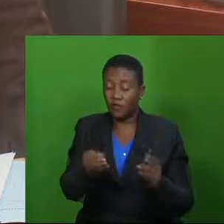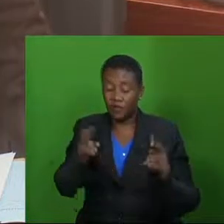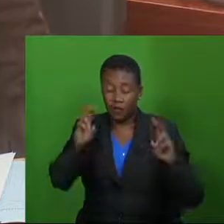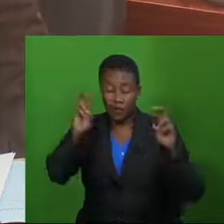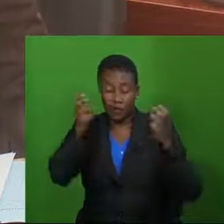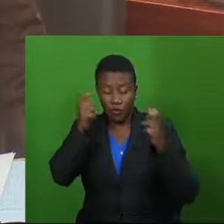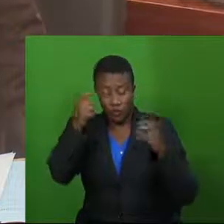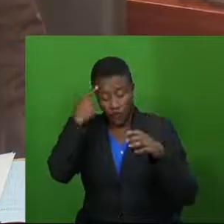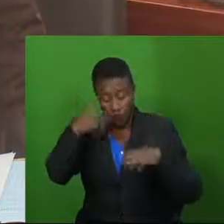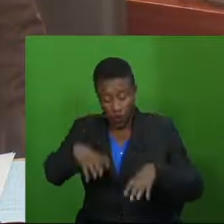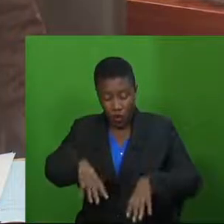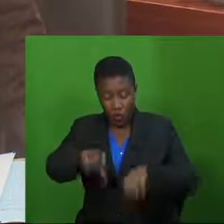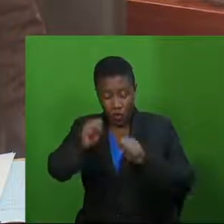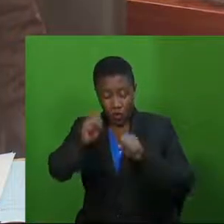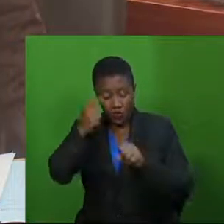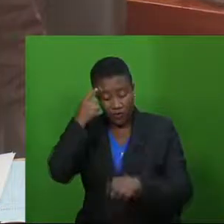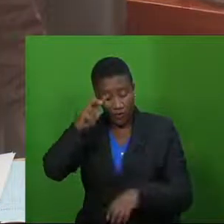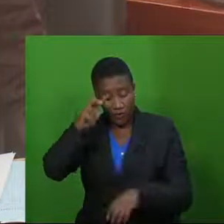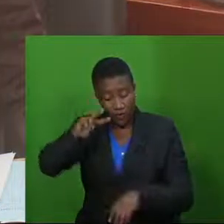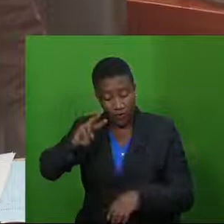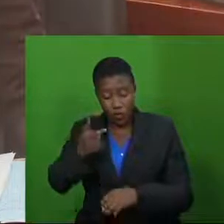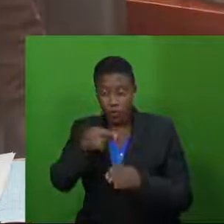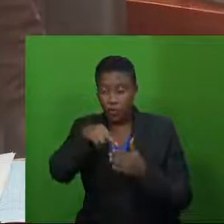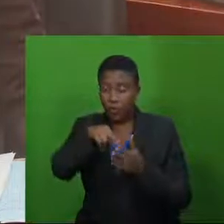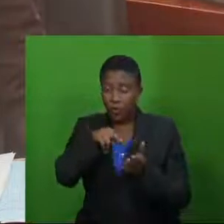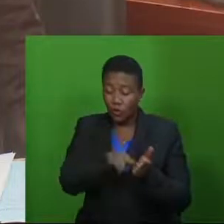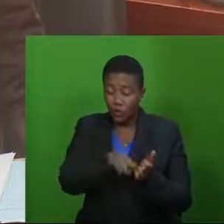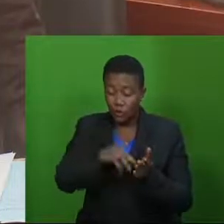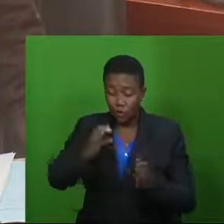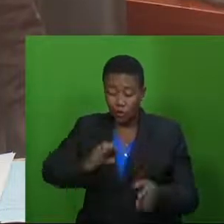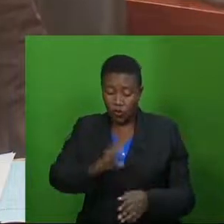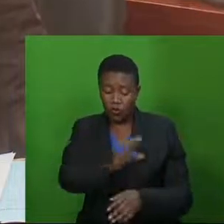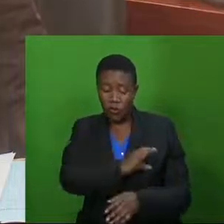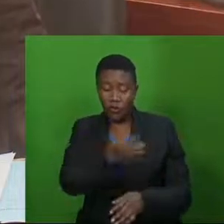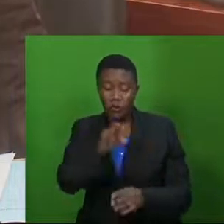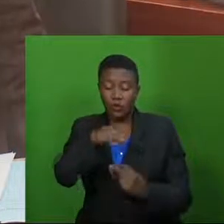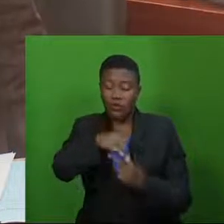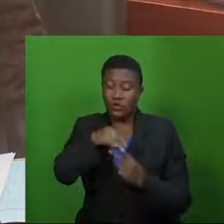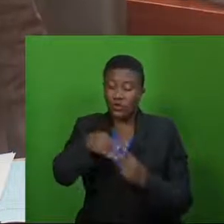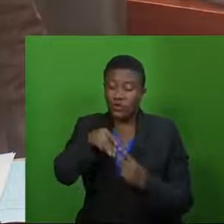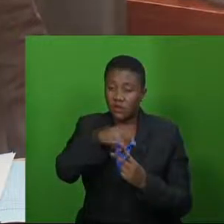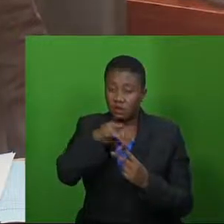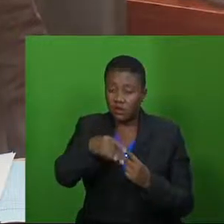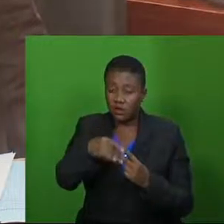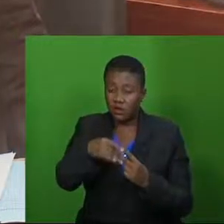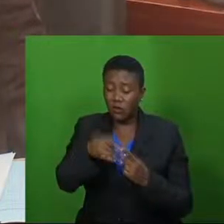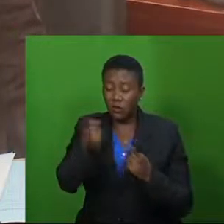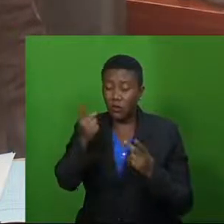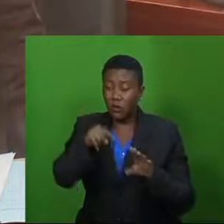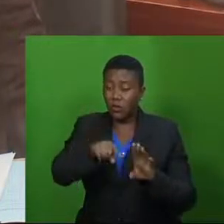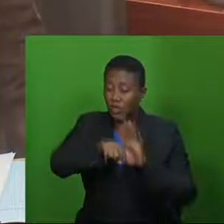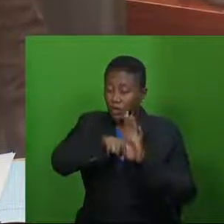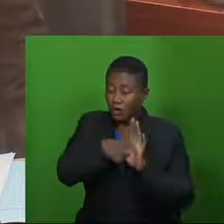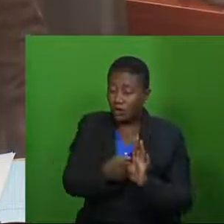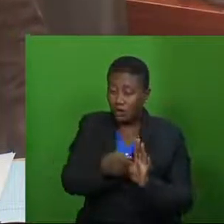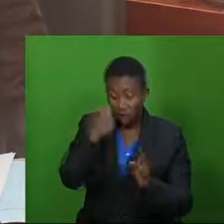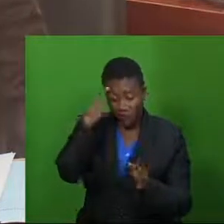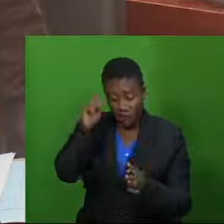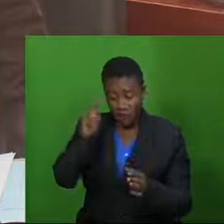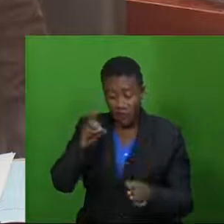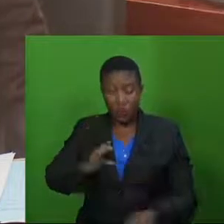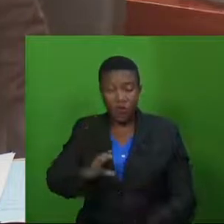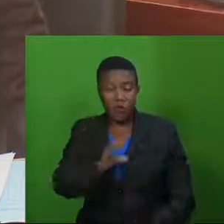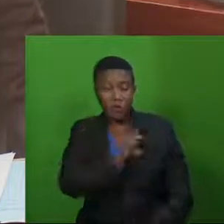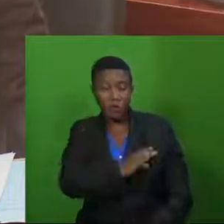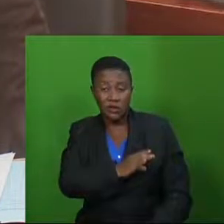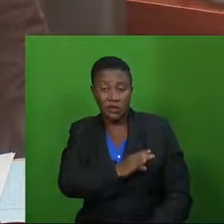adoption of the second report of the Committee of Selection on the composition of the membership of the Standing Orders Committee